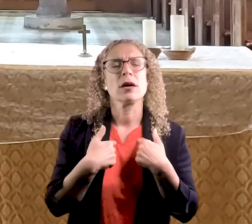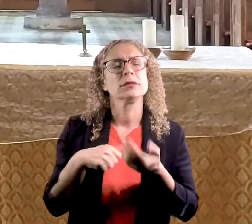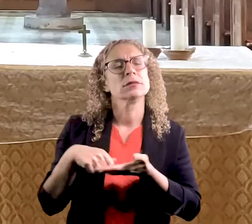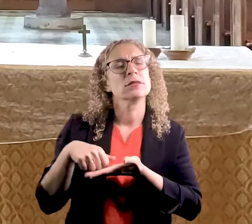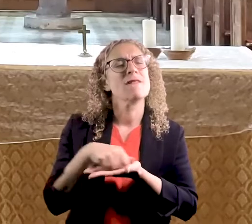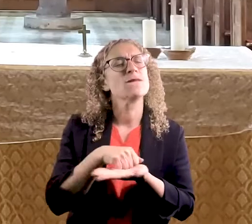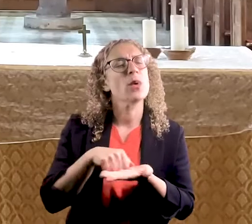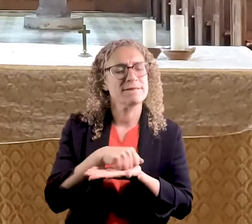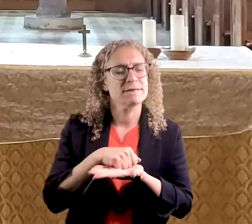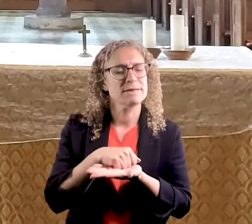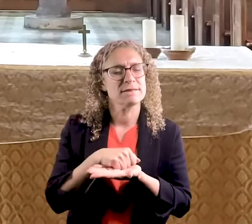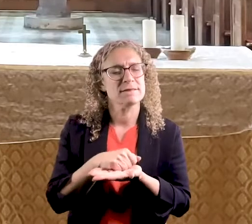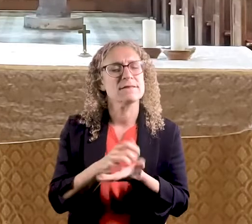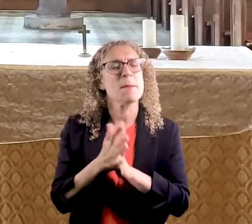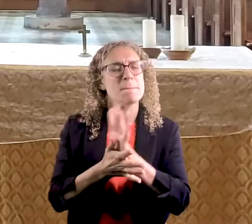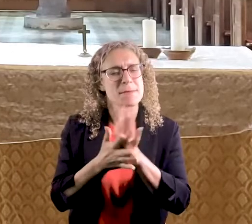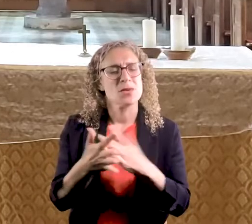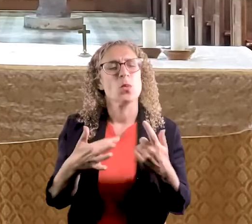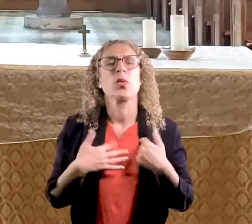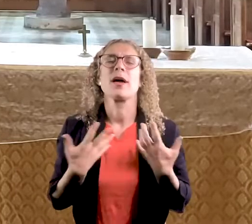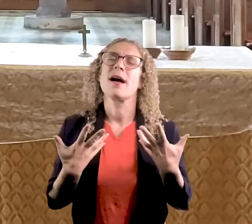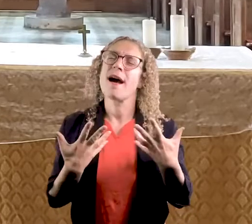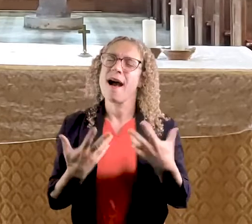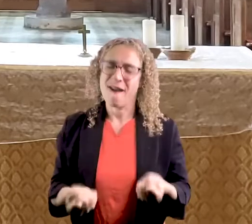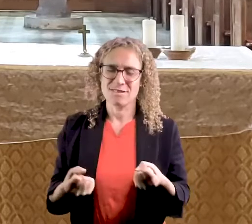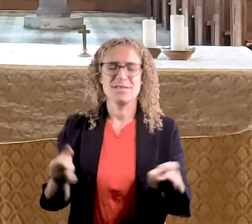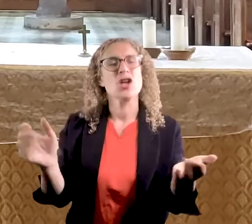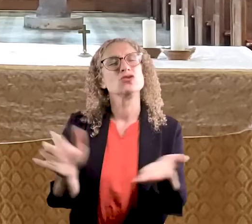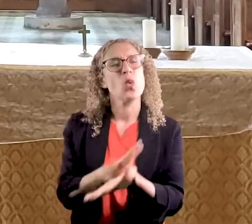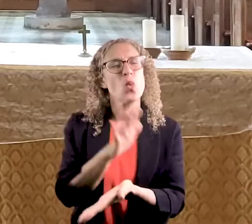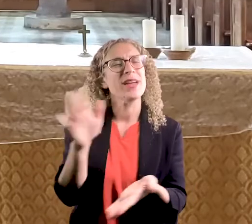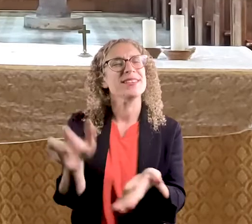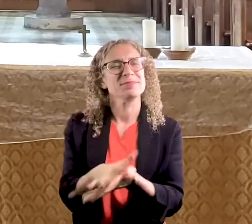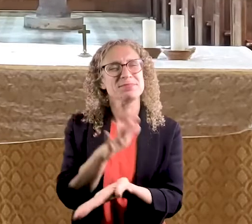Help us to forgive so we will have joy.